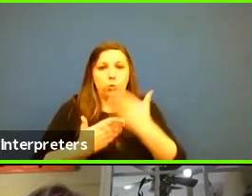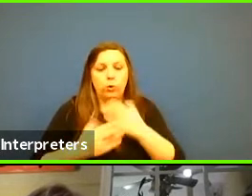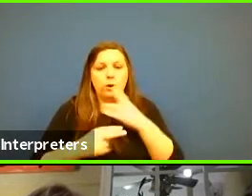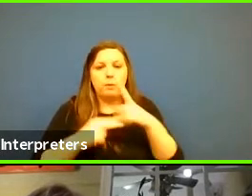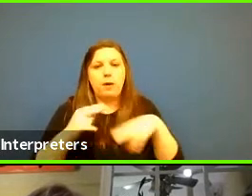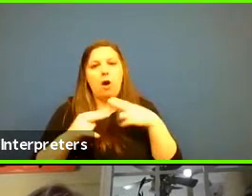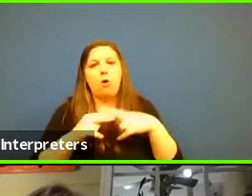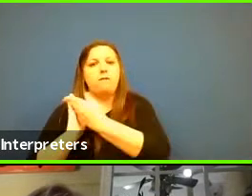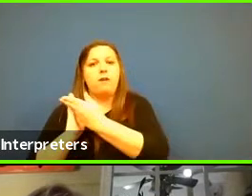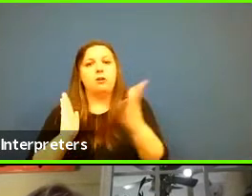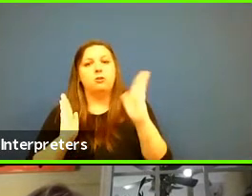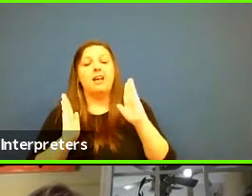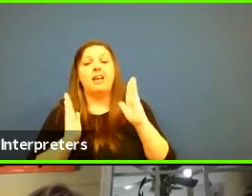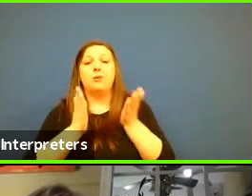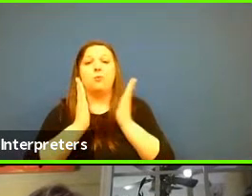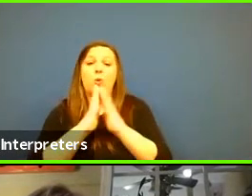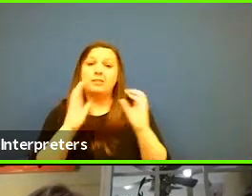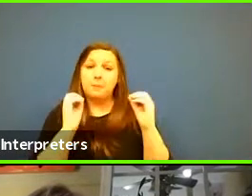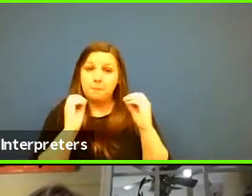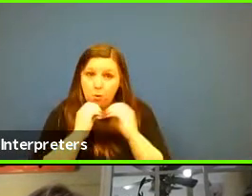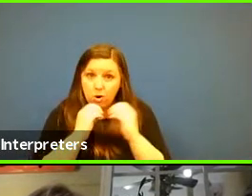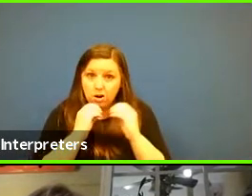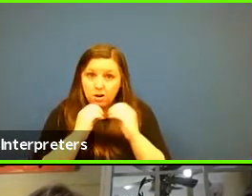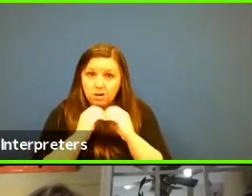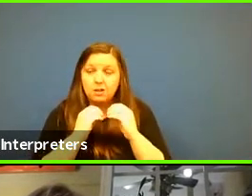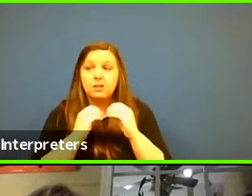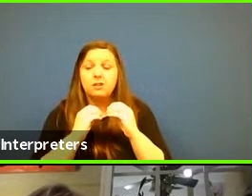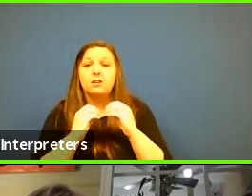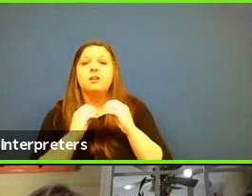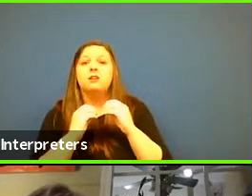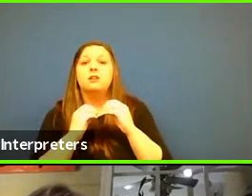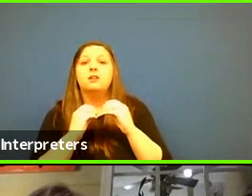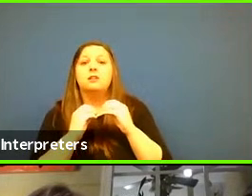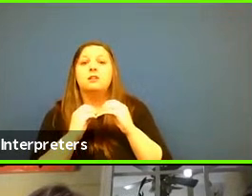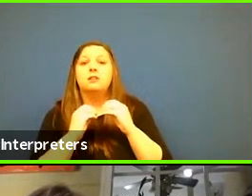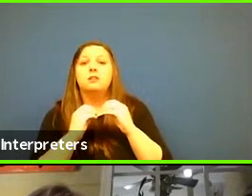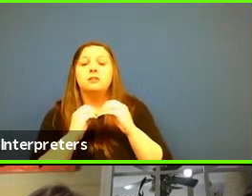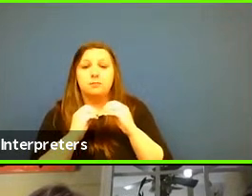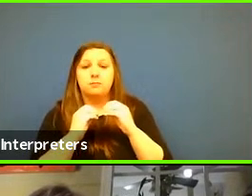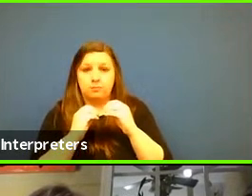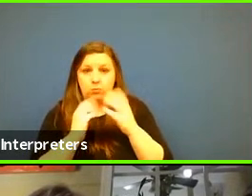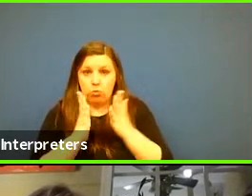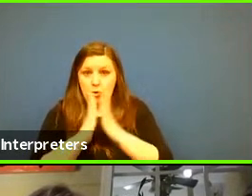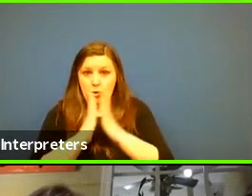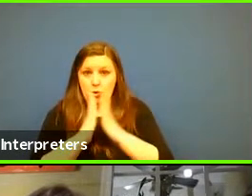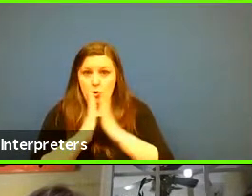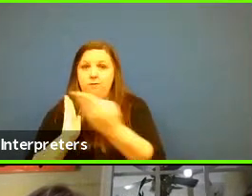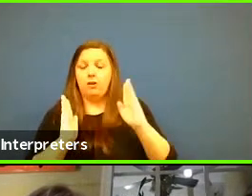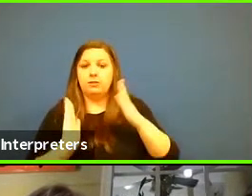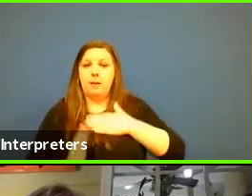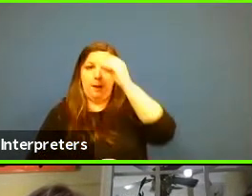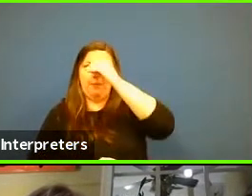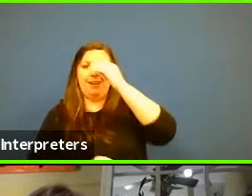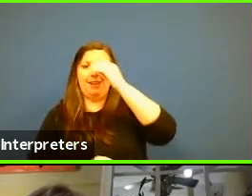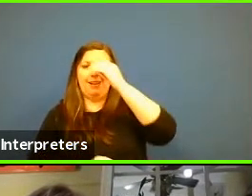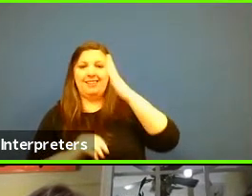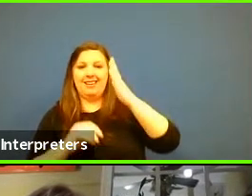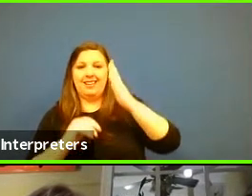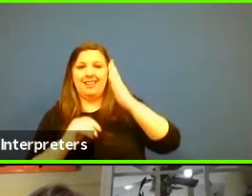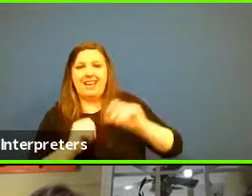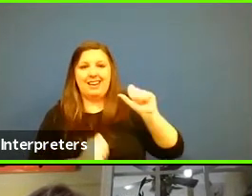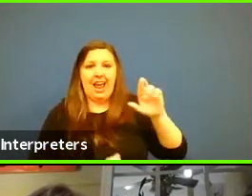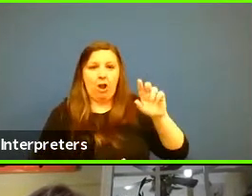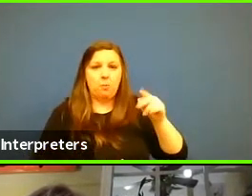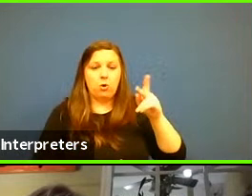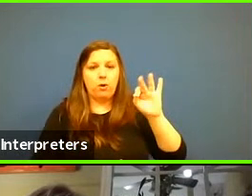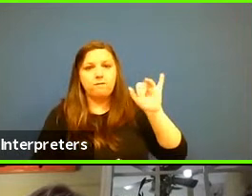more requests for dividers, in my opinion, than we have had for air purifiers. I felt like with the